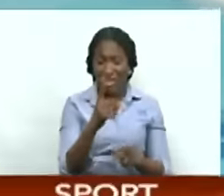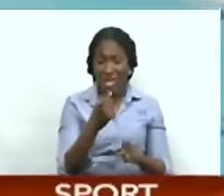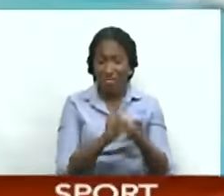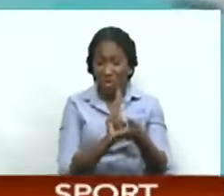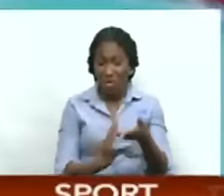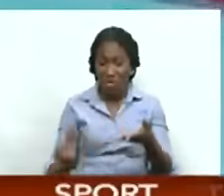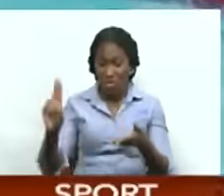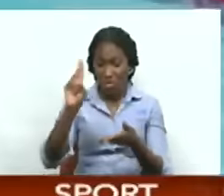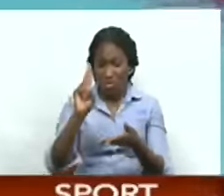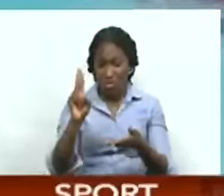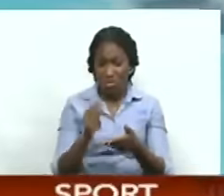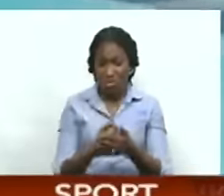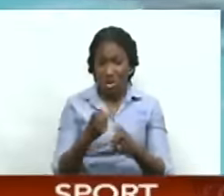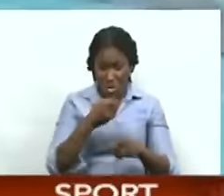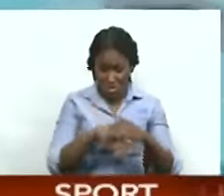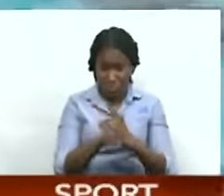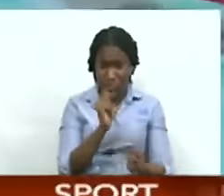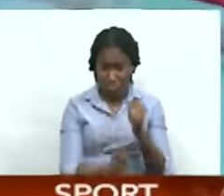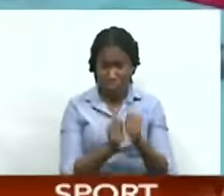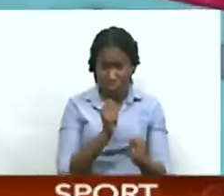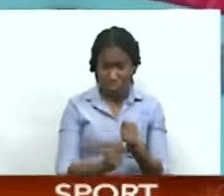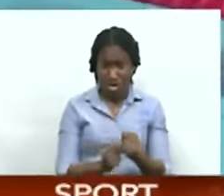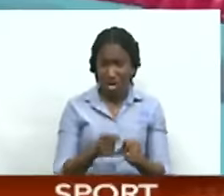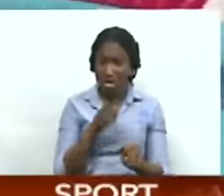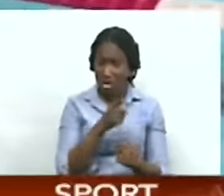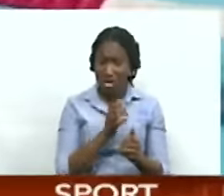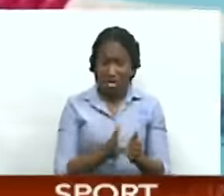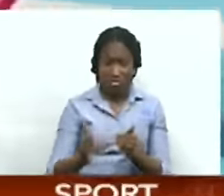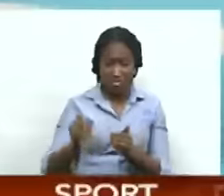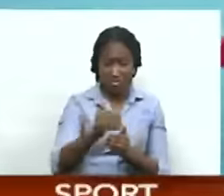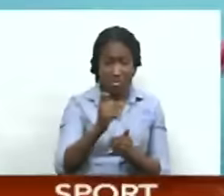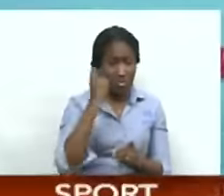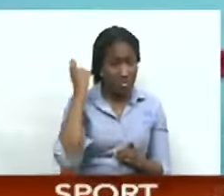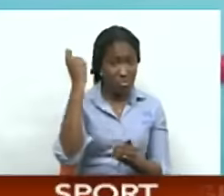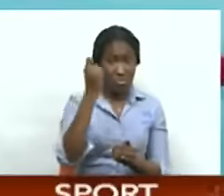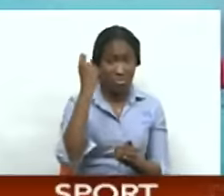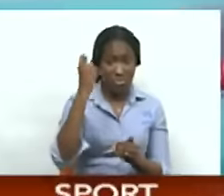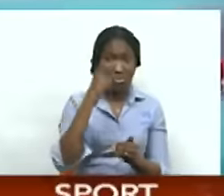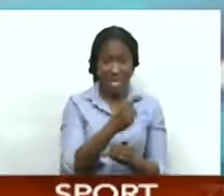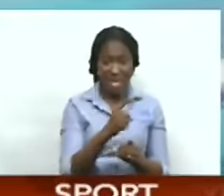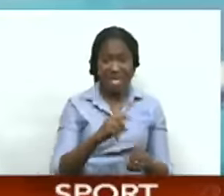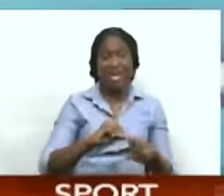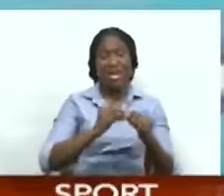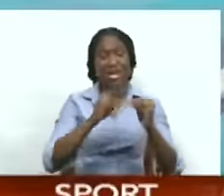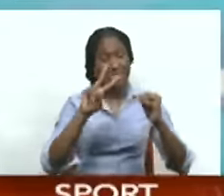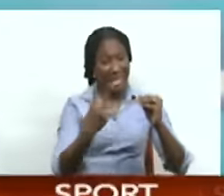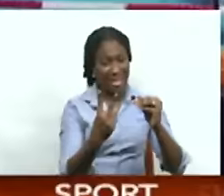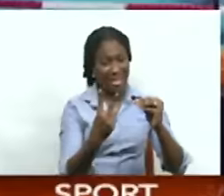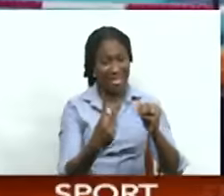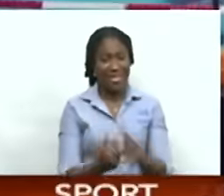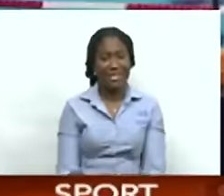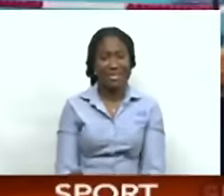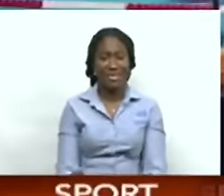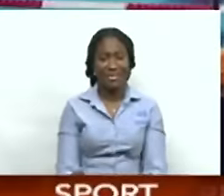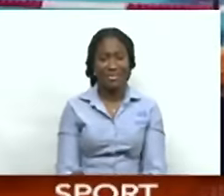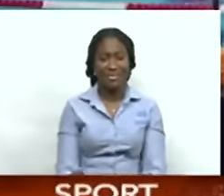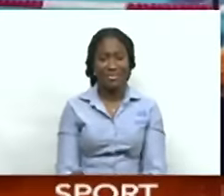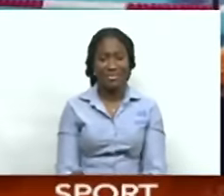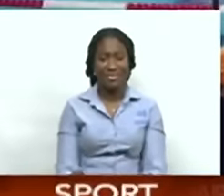finish at his home pool. In the end, he qualified second overall behind Heat 9's Thomas